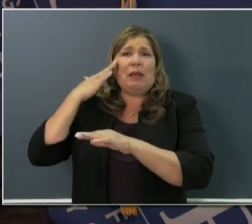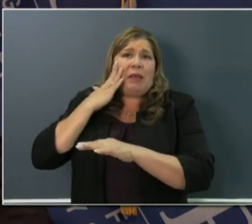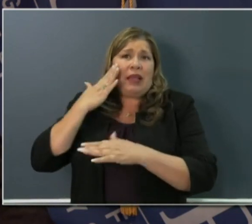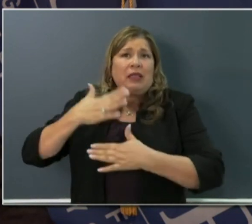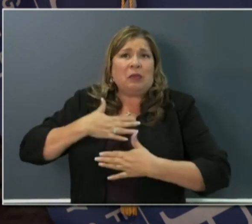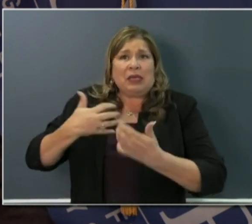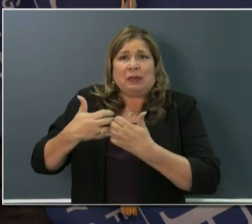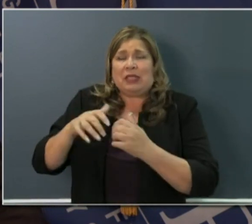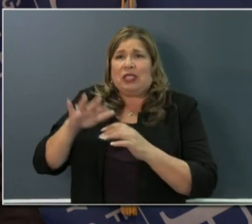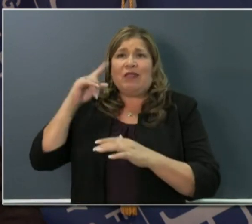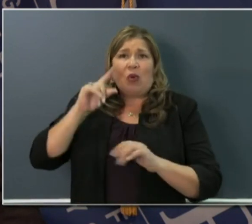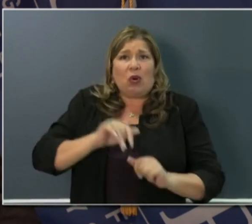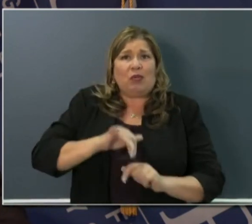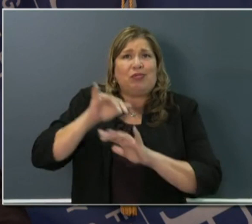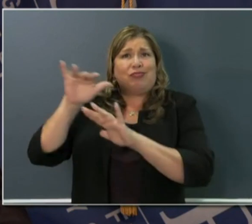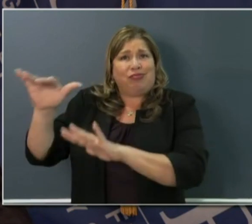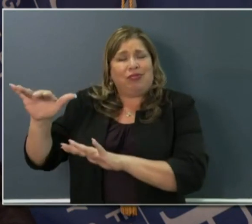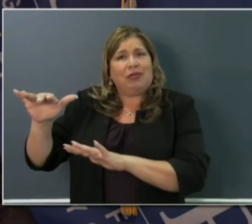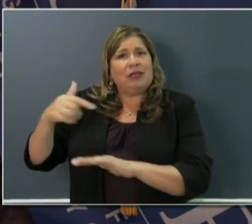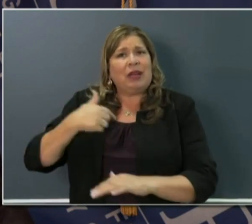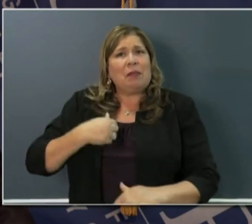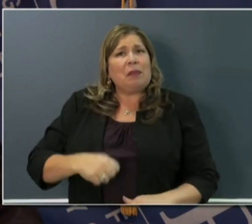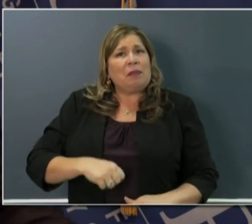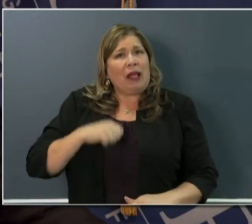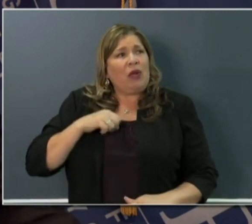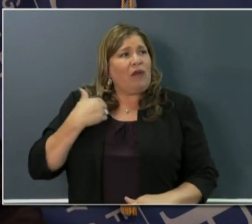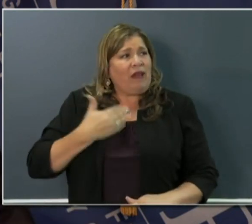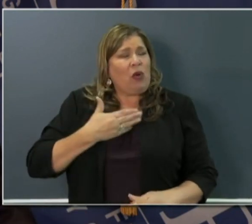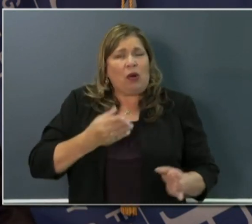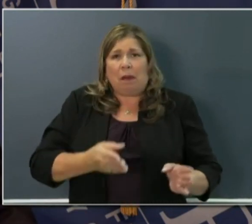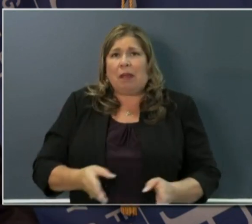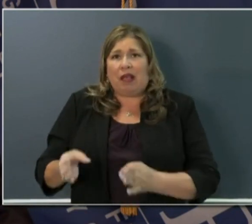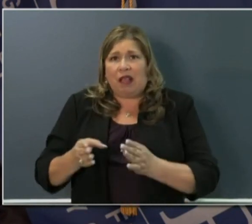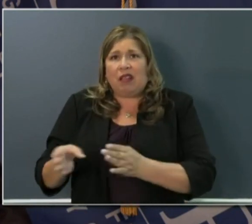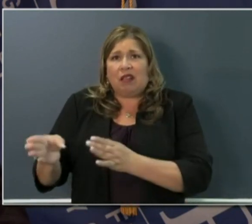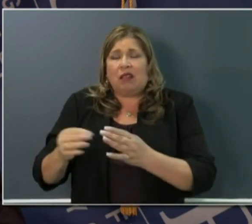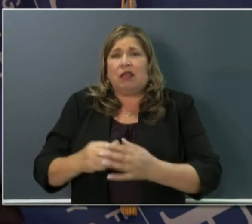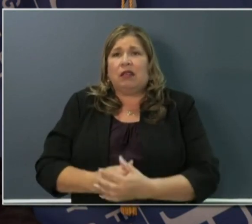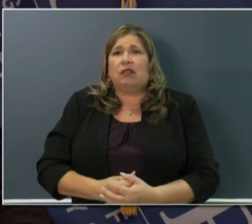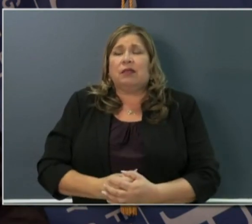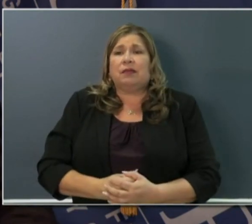planning efforts. And I say this not as a point of critique, not as a point